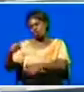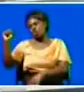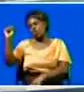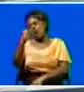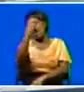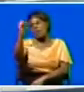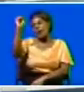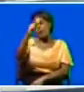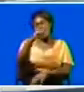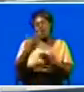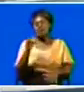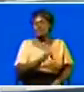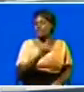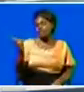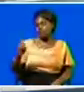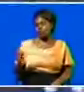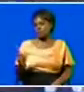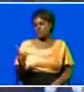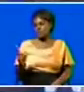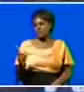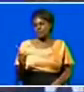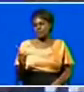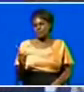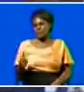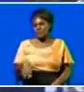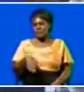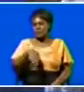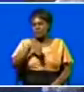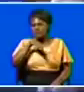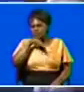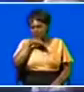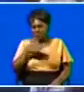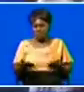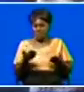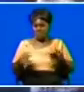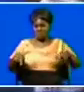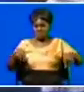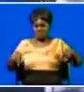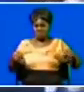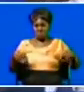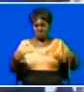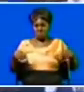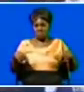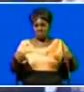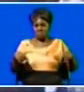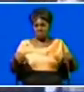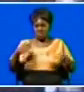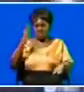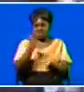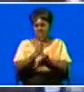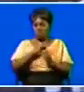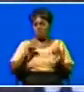Aendelee kutangatanga ama atulie Nairobi. Raila Odinga might be panicking because he's not